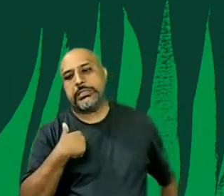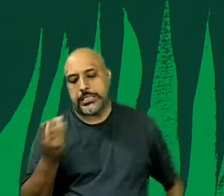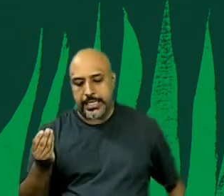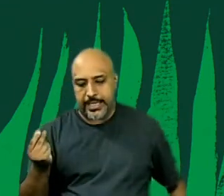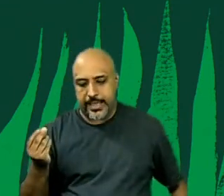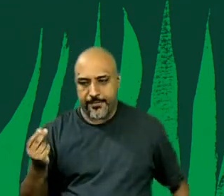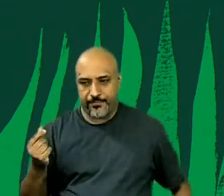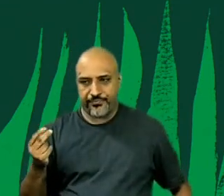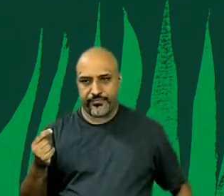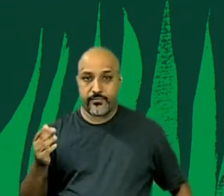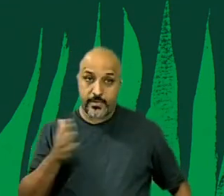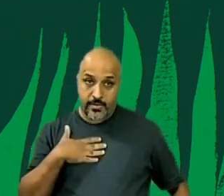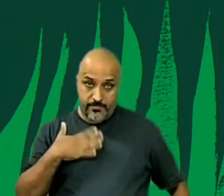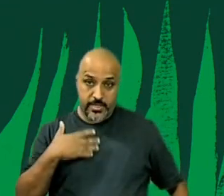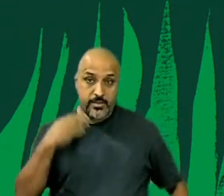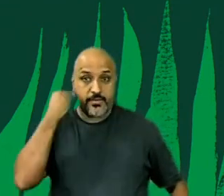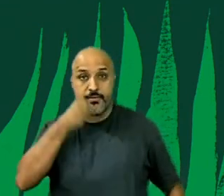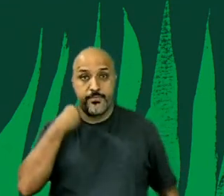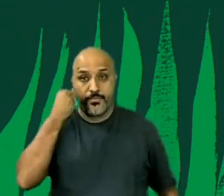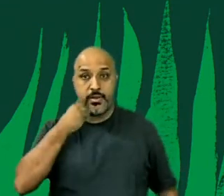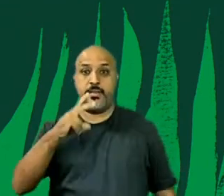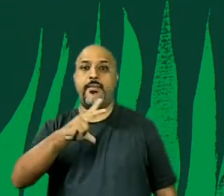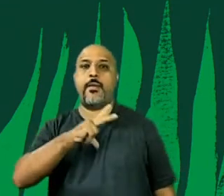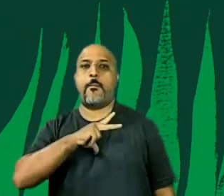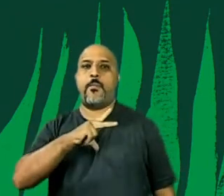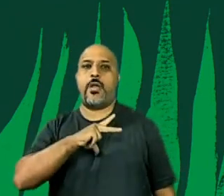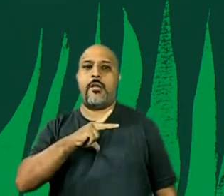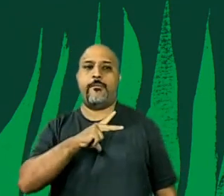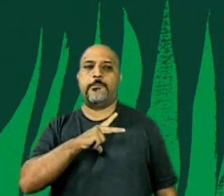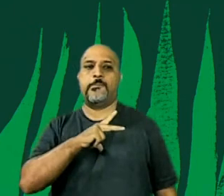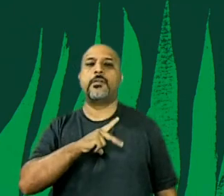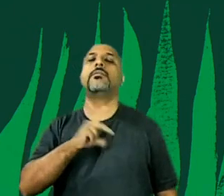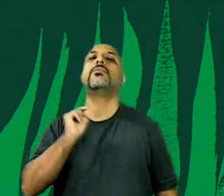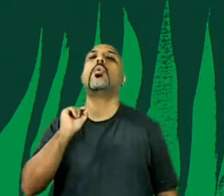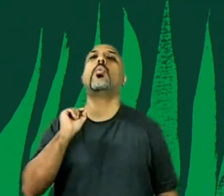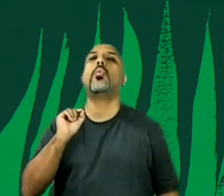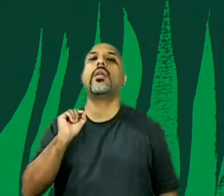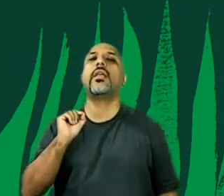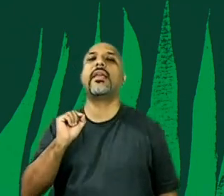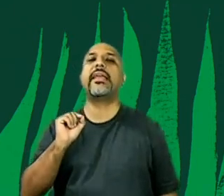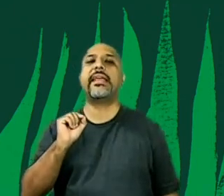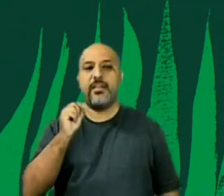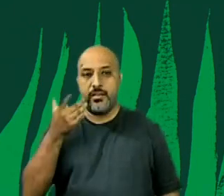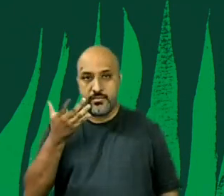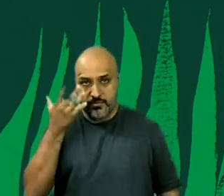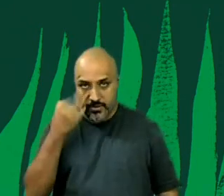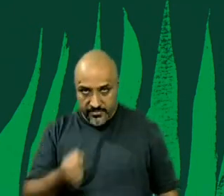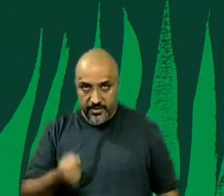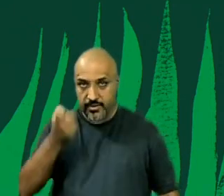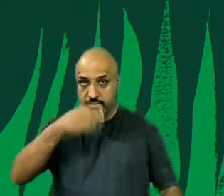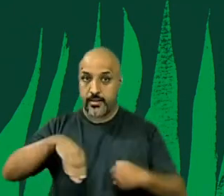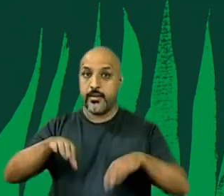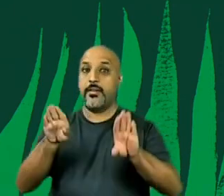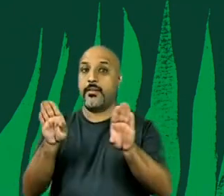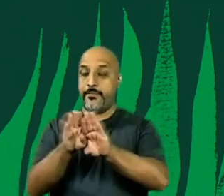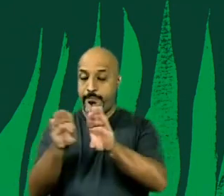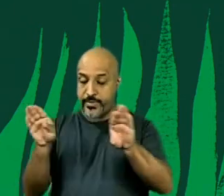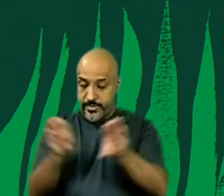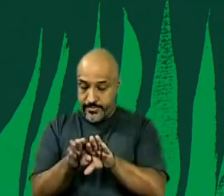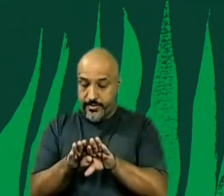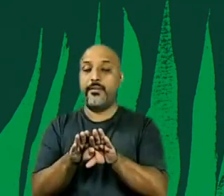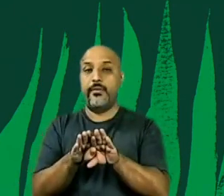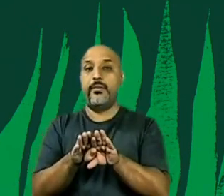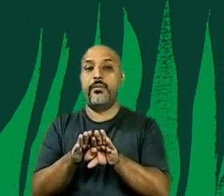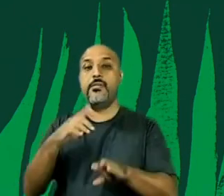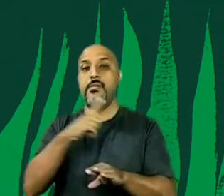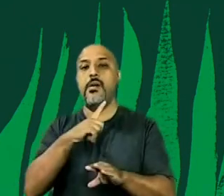me, in my personal experience, what allows me also